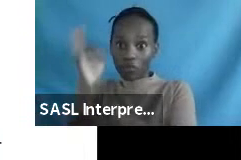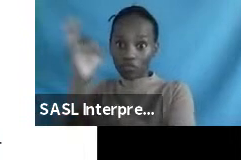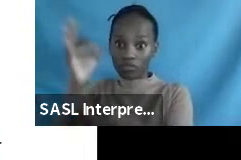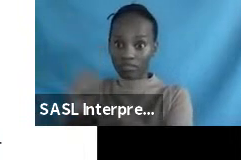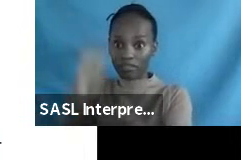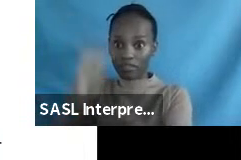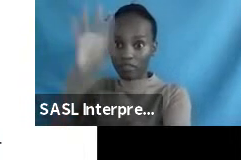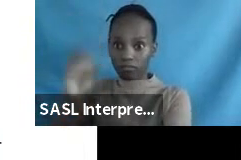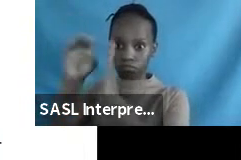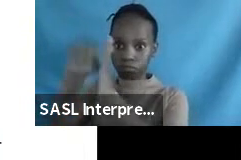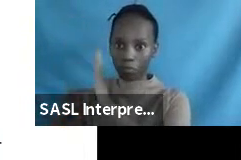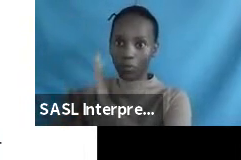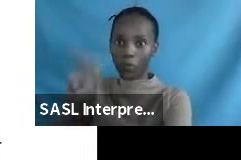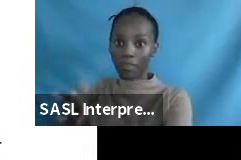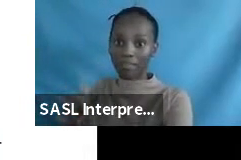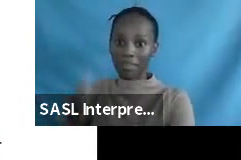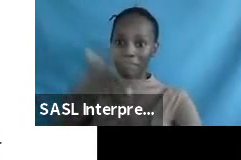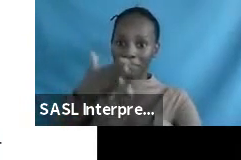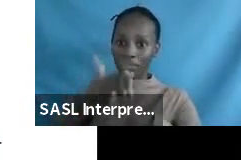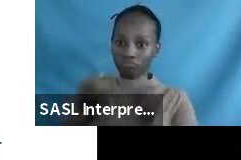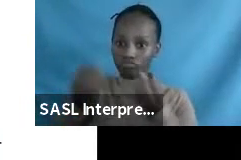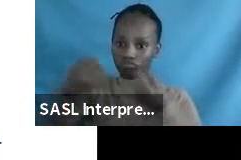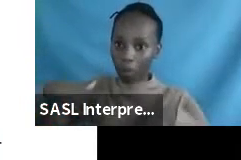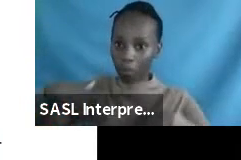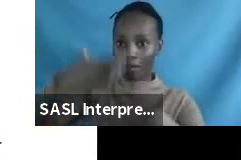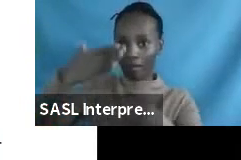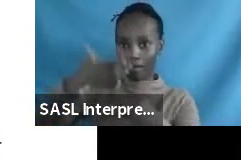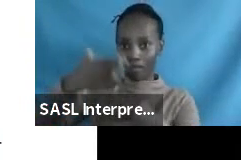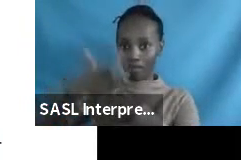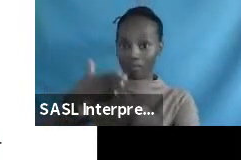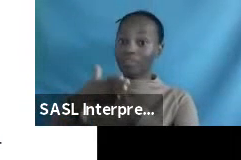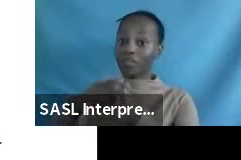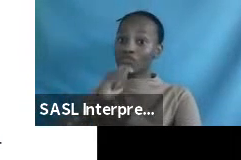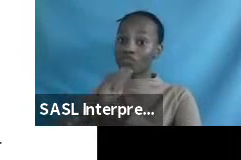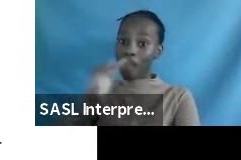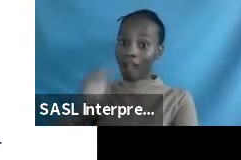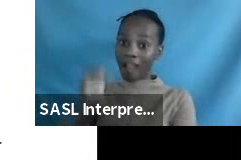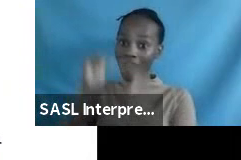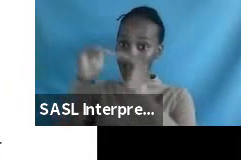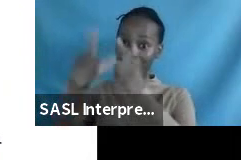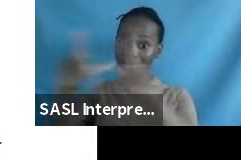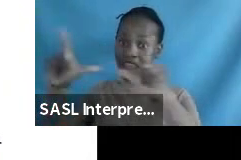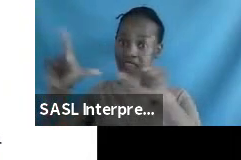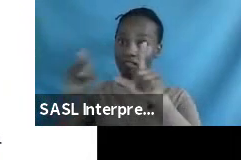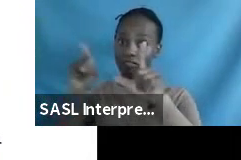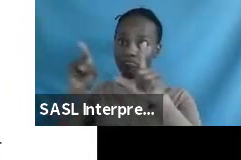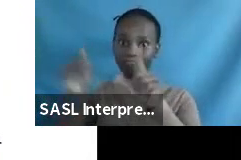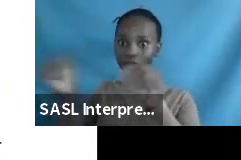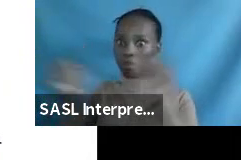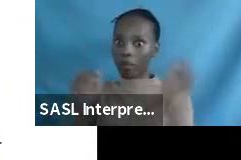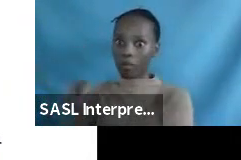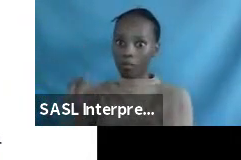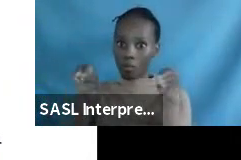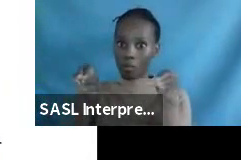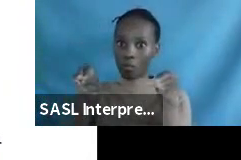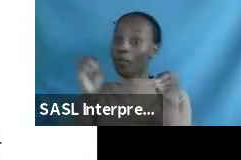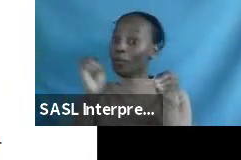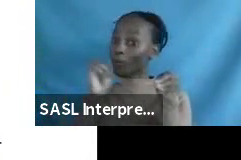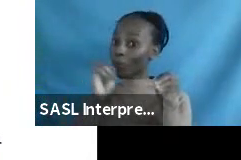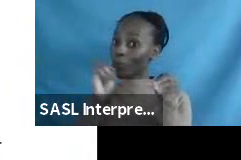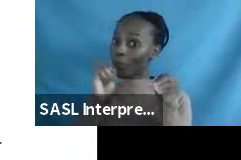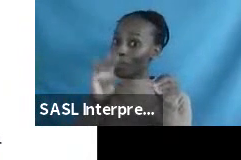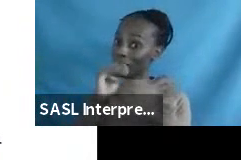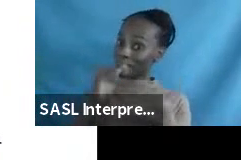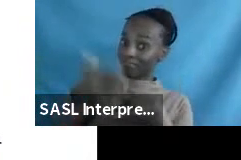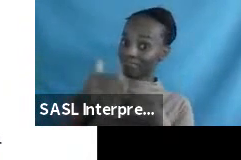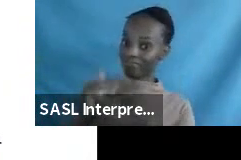losing jobs, where we have got the high level of unemployment in South Africa as an example. So it is calling us